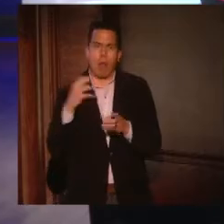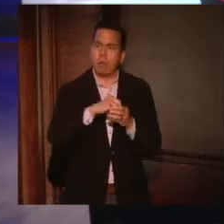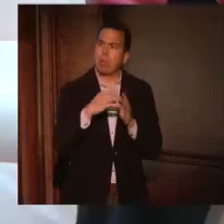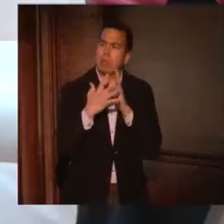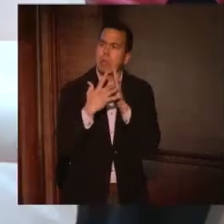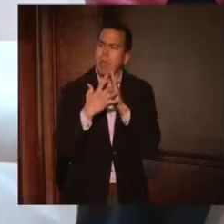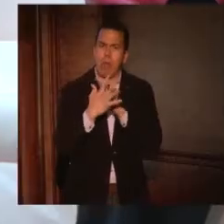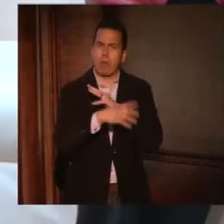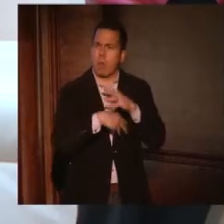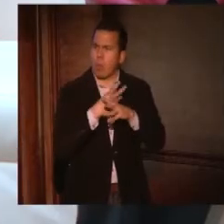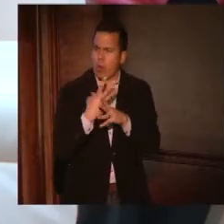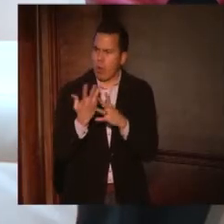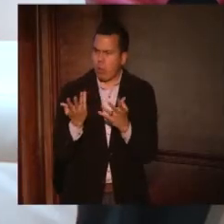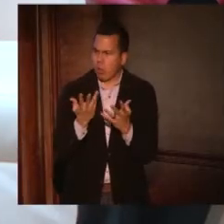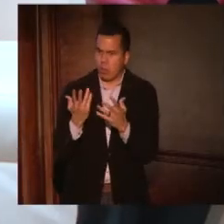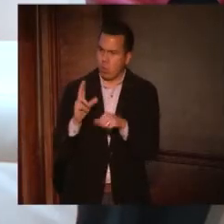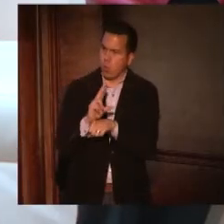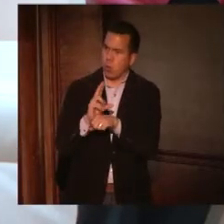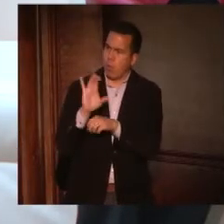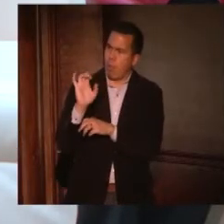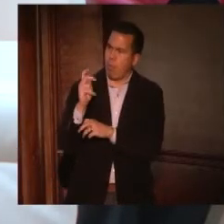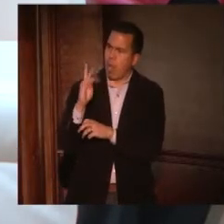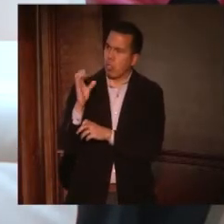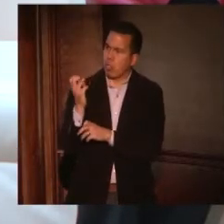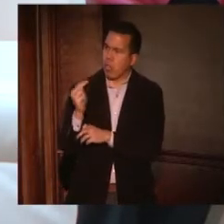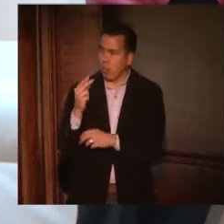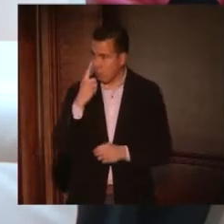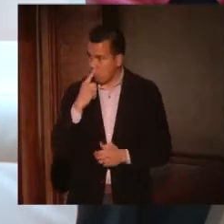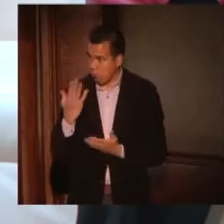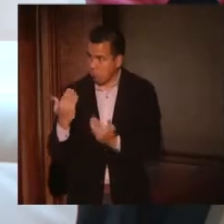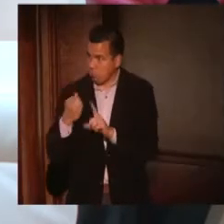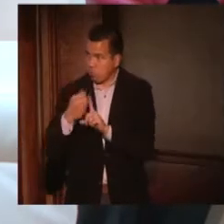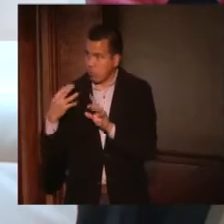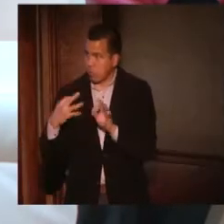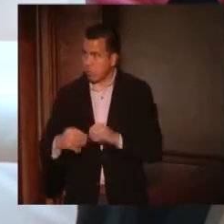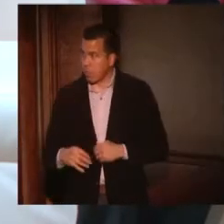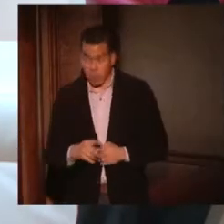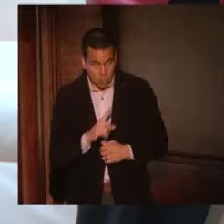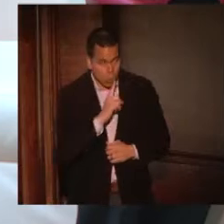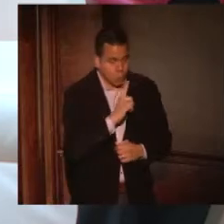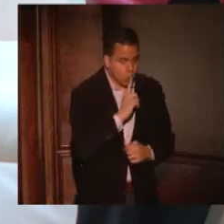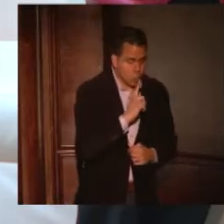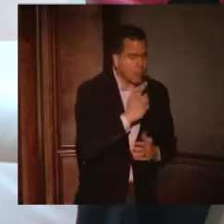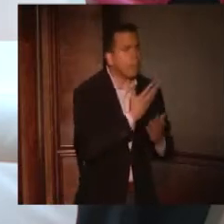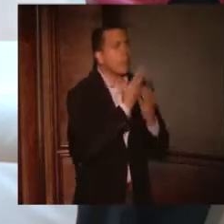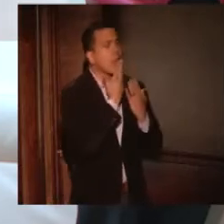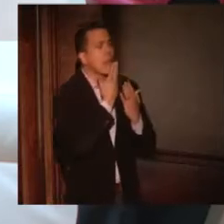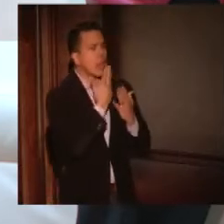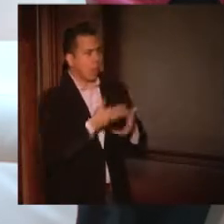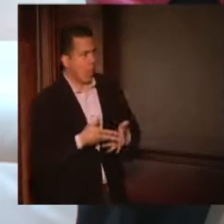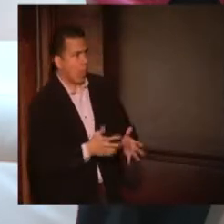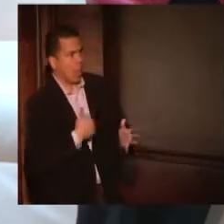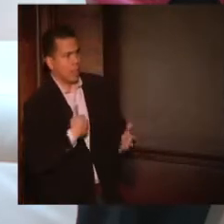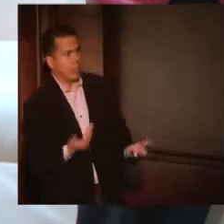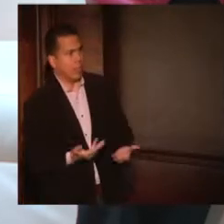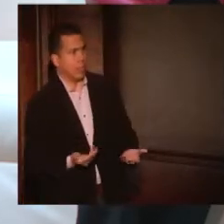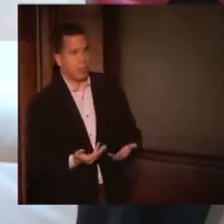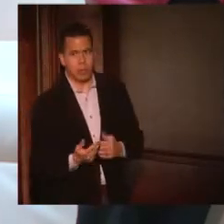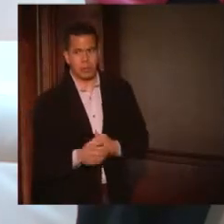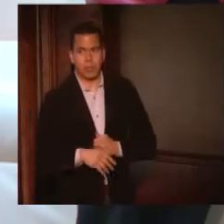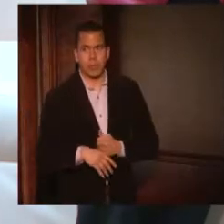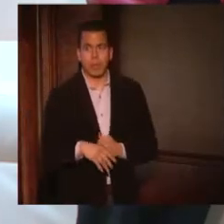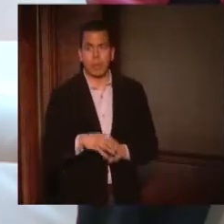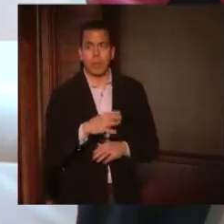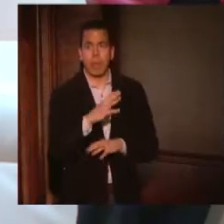then into using blockchain and Bitcoin? Sure. Thank you for having me here. Good afternoon, ladies and gentlemen.